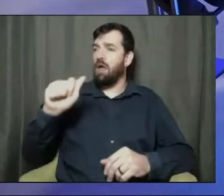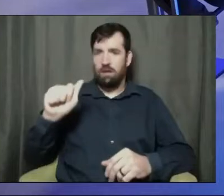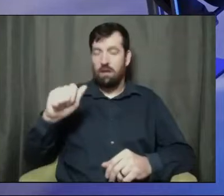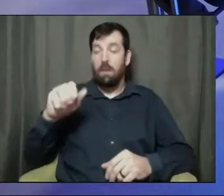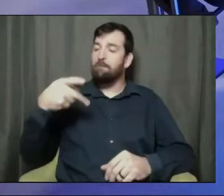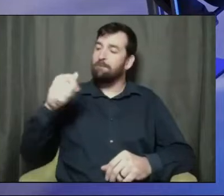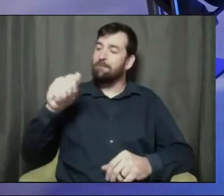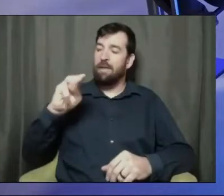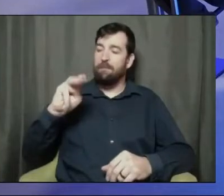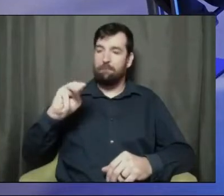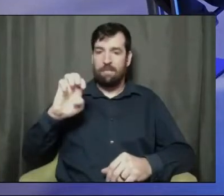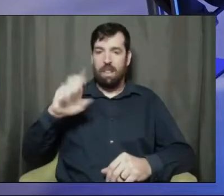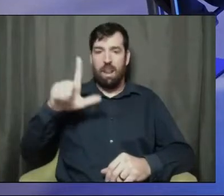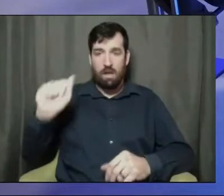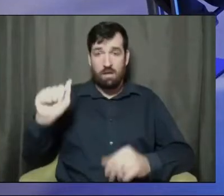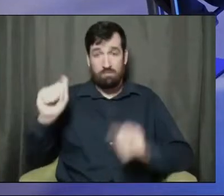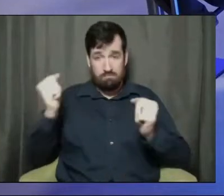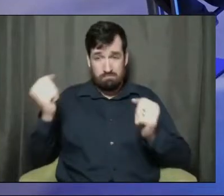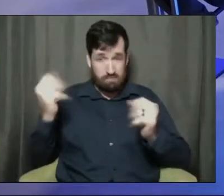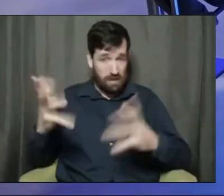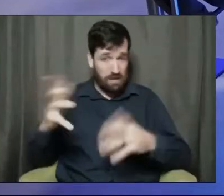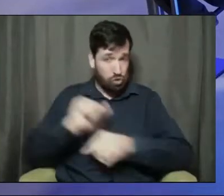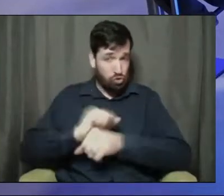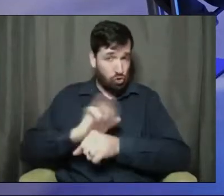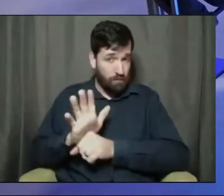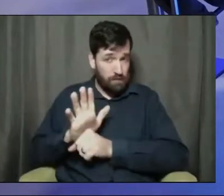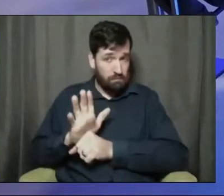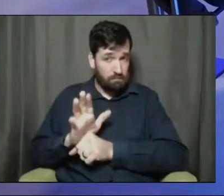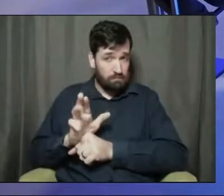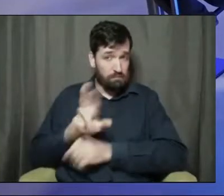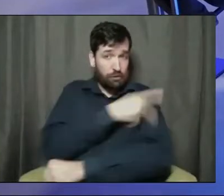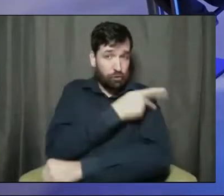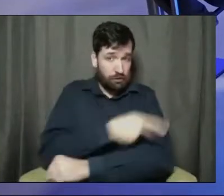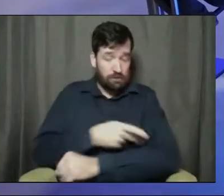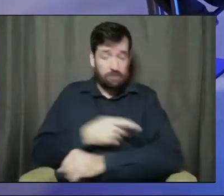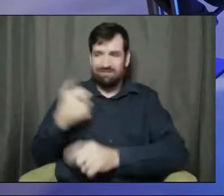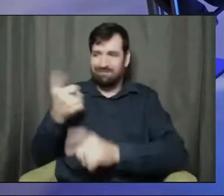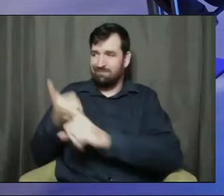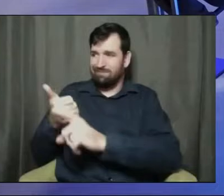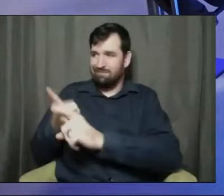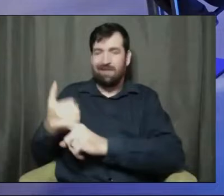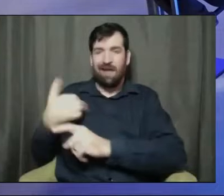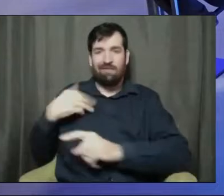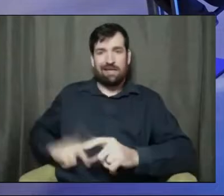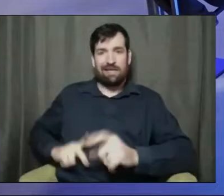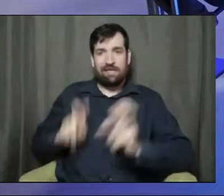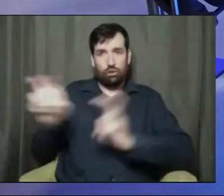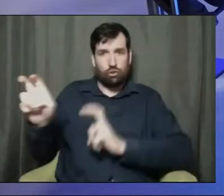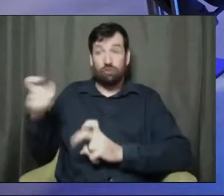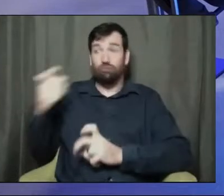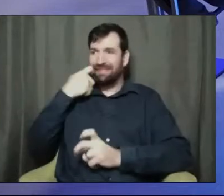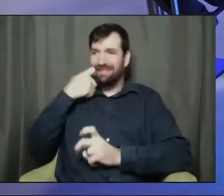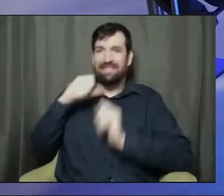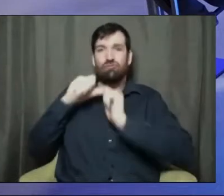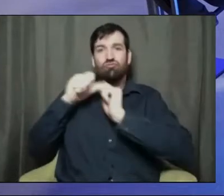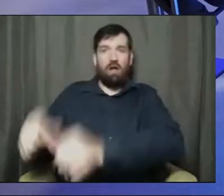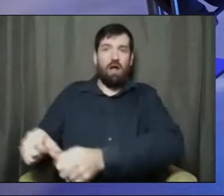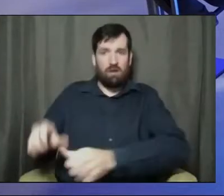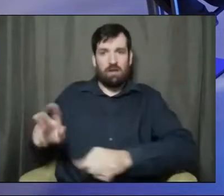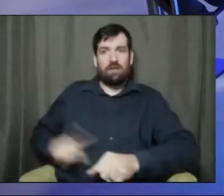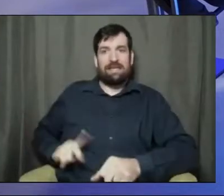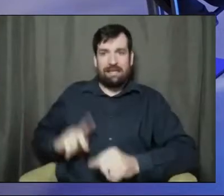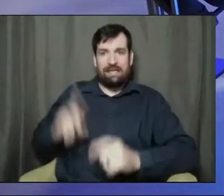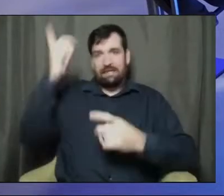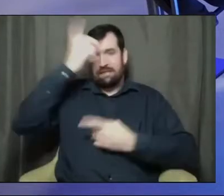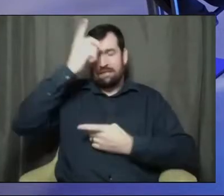up with kidney problems? She's a long hauler, recently been diagnosed with chronic kidney disease, mild stage 2. I've been